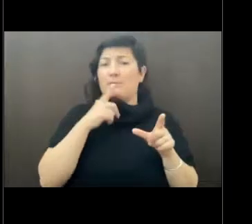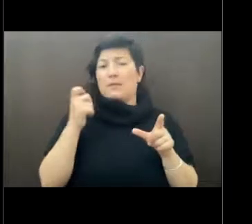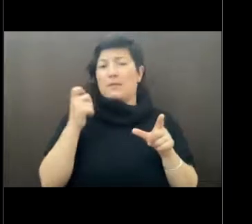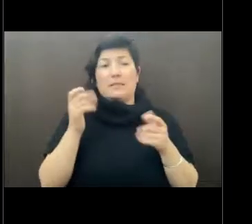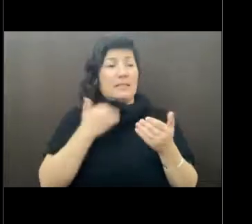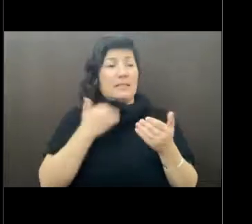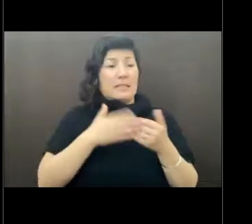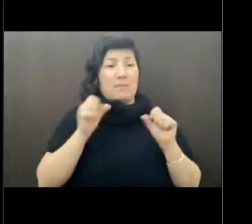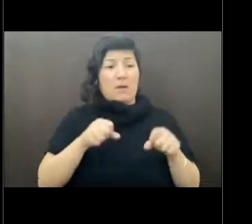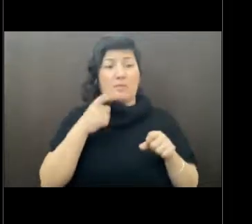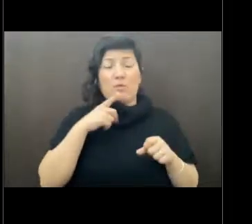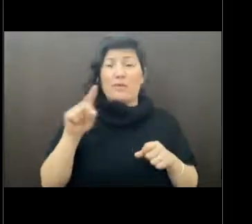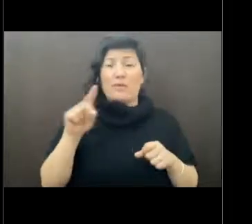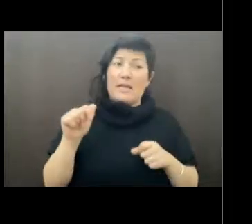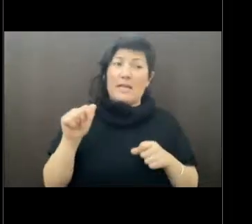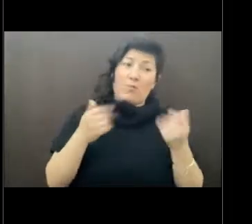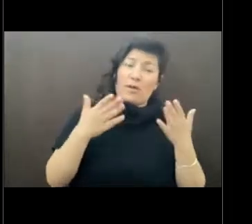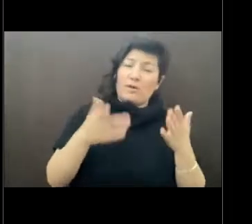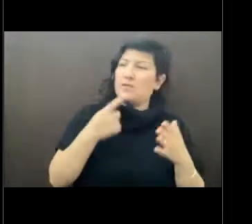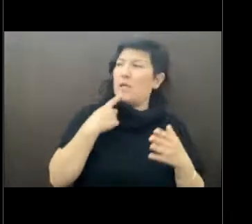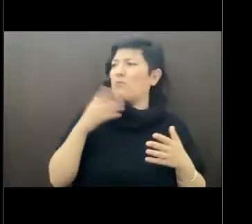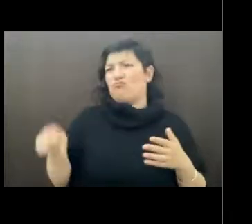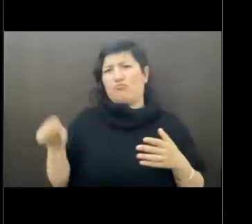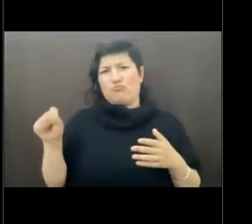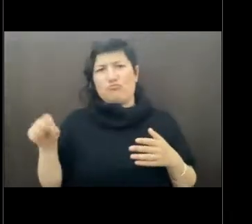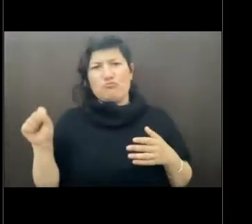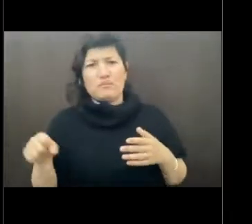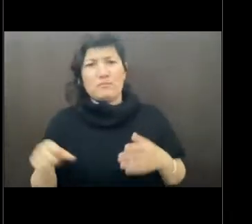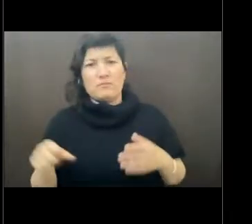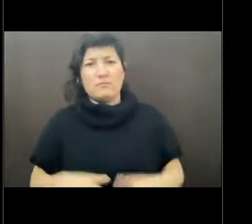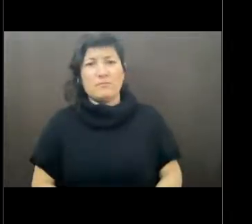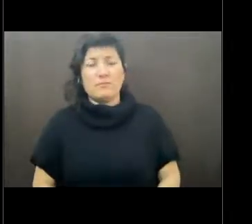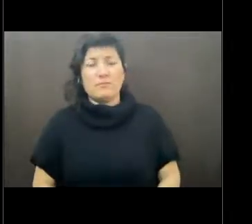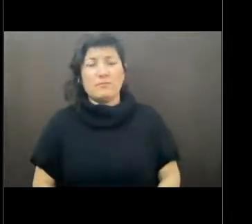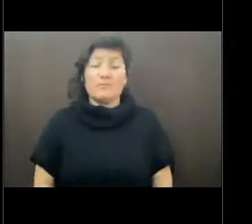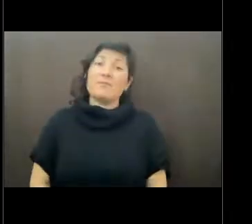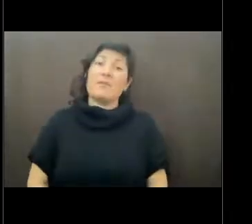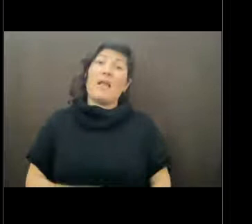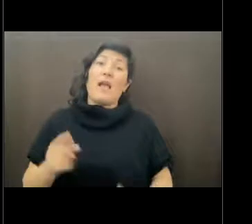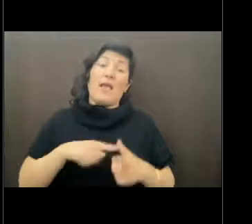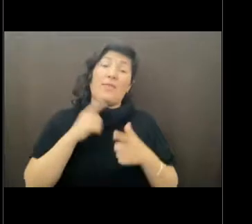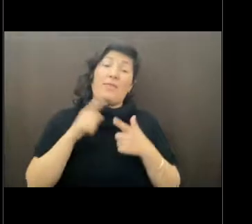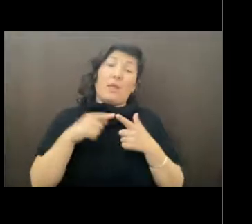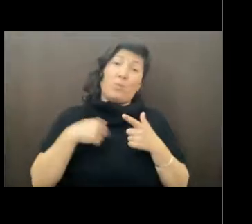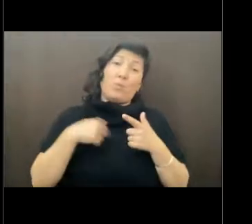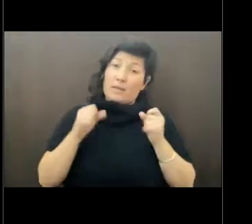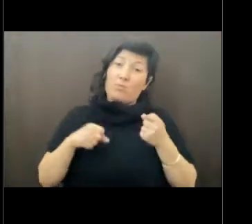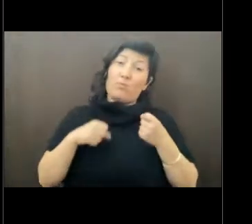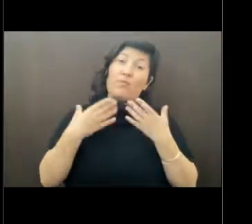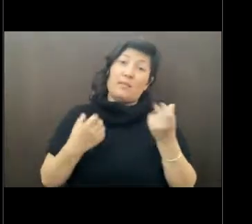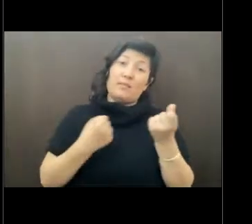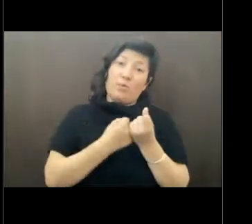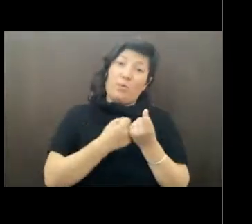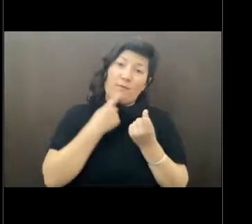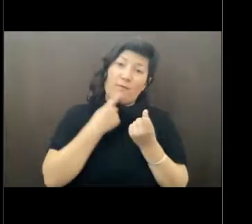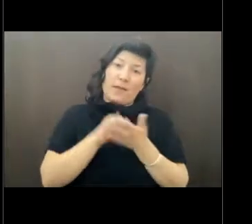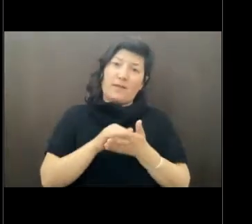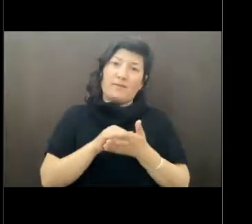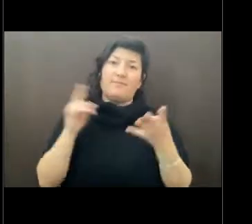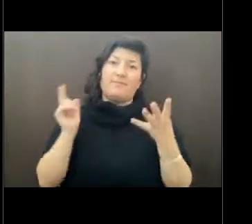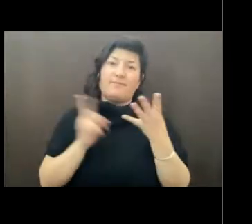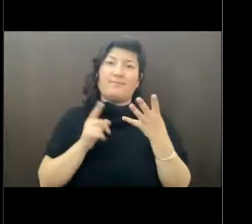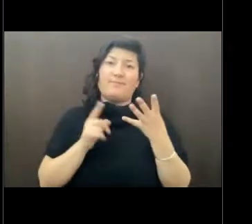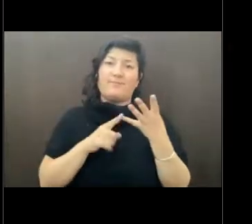the data provider to say yes as we can possibly make it, and we can provide support to do that. And the final piece is